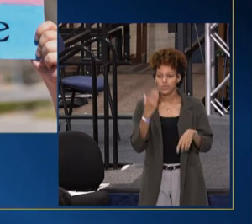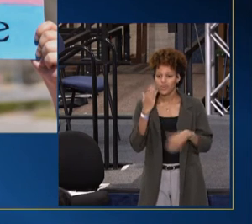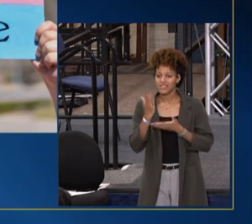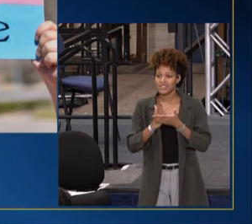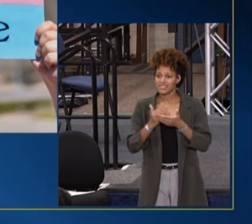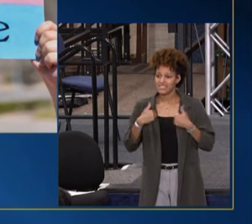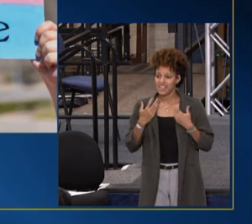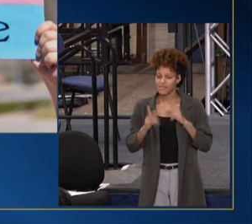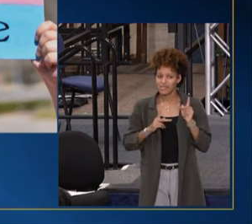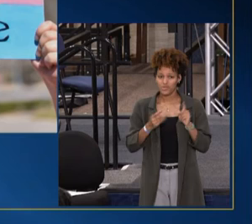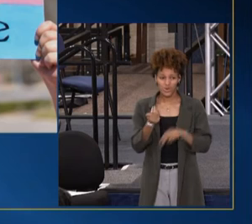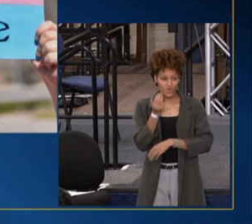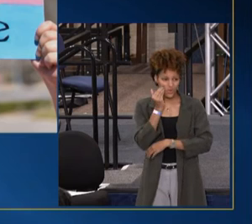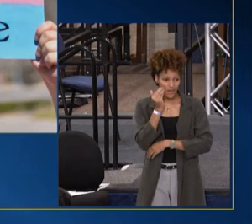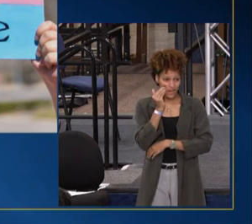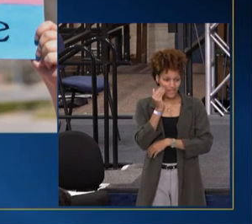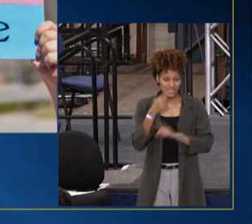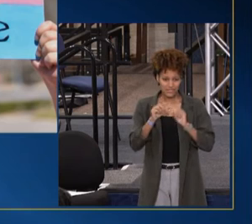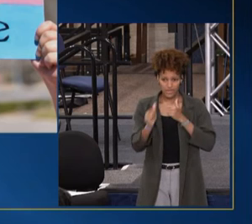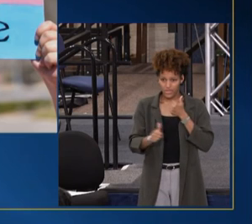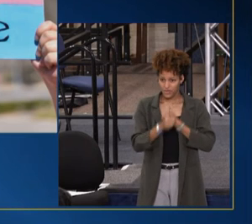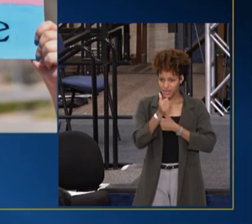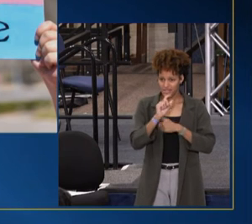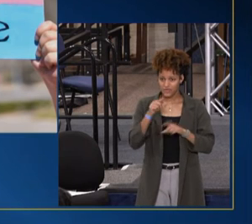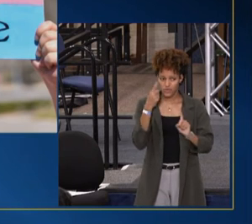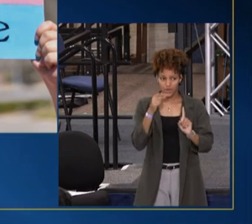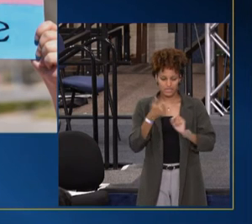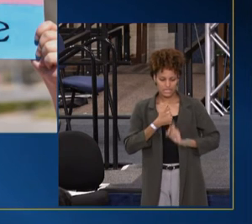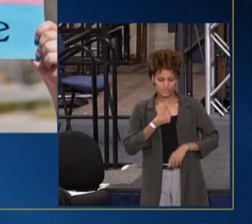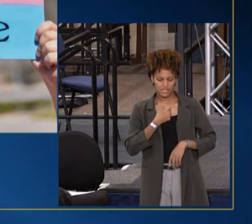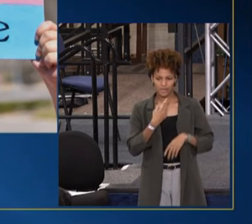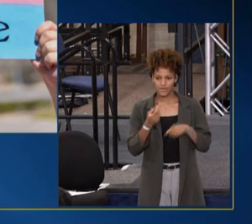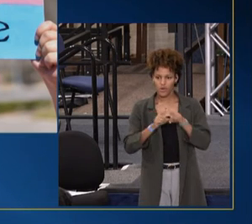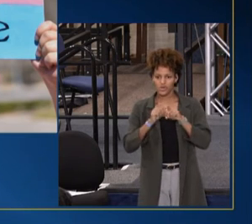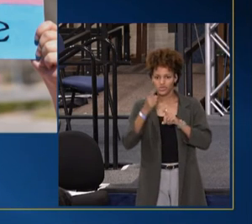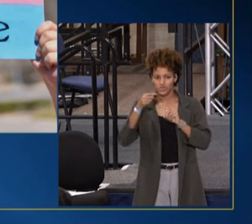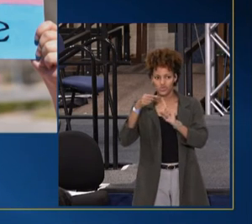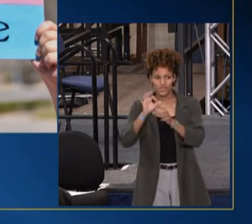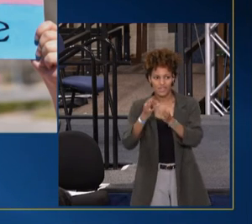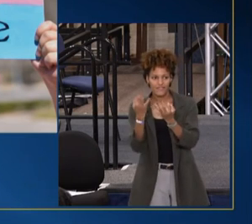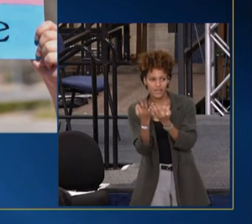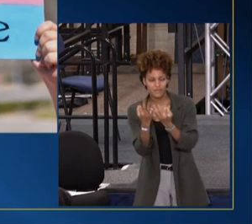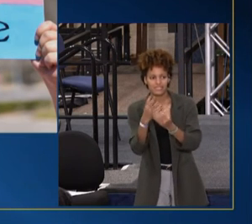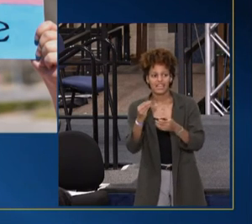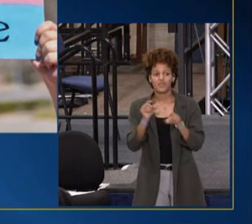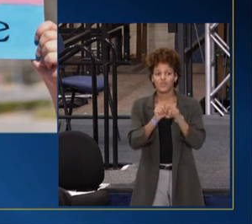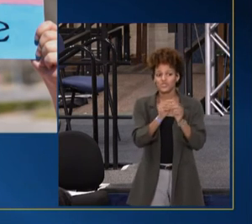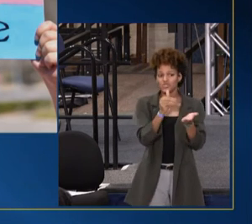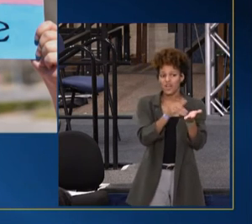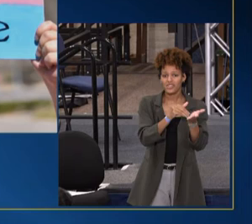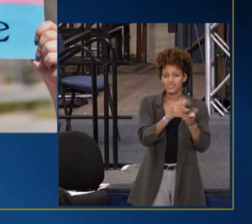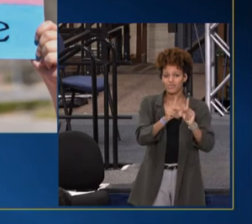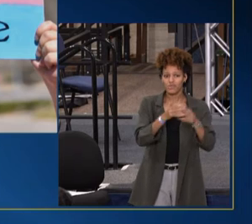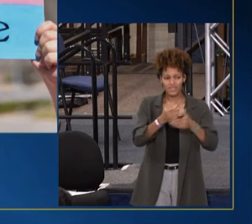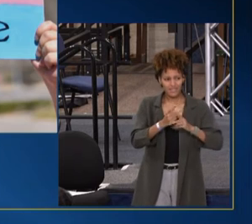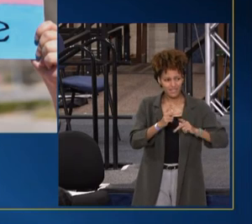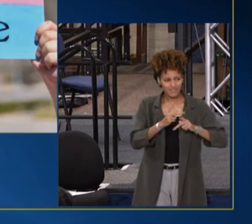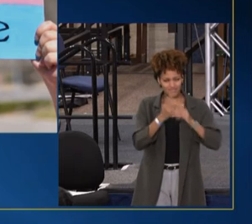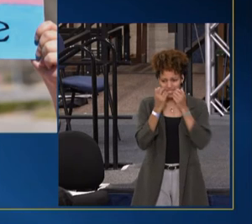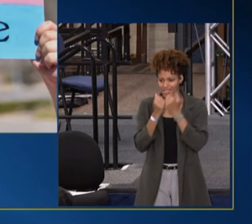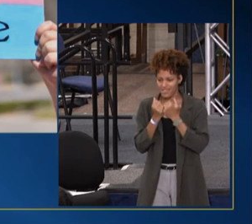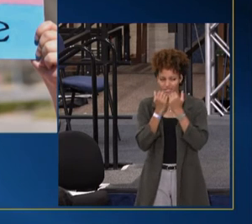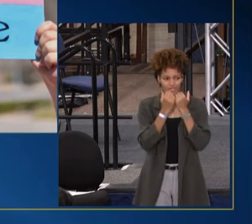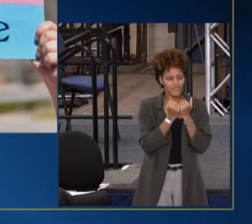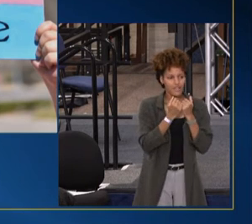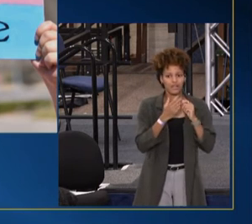are very aware of the threats not only to themselves, but to their families, to their doctors, to people they care about. Too often, young people